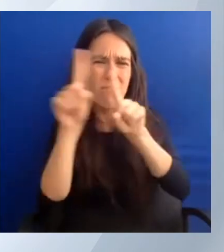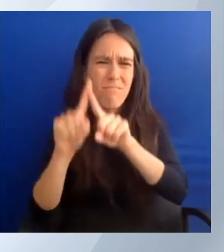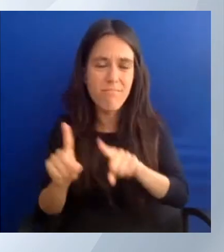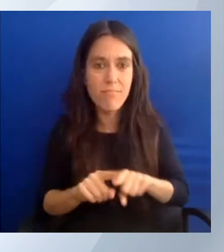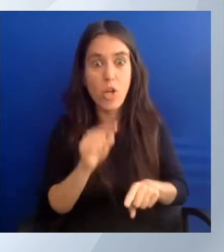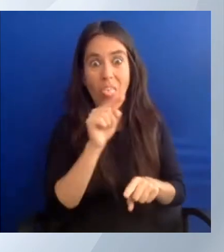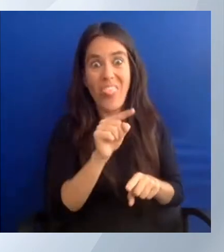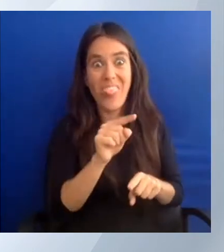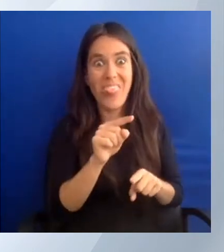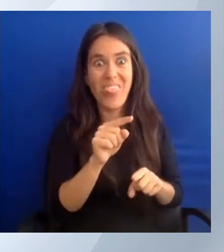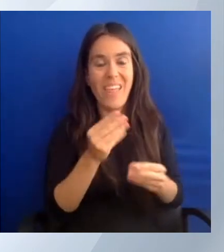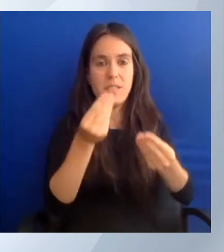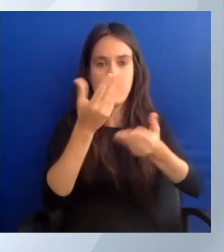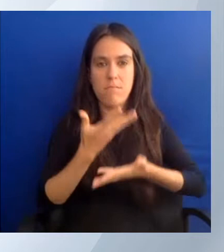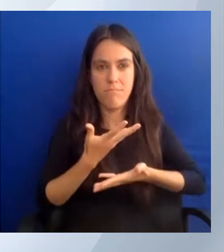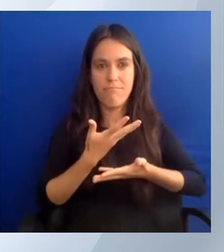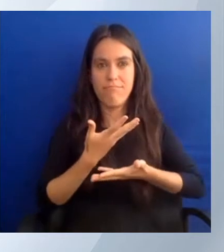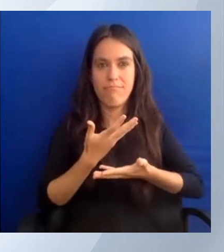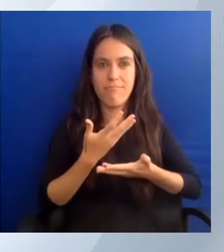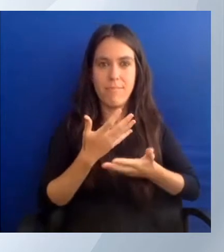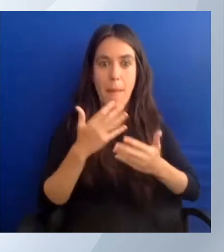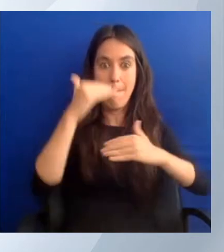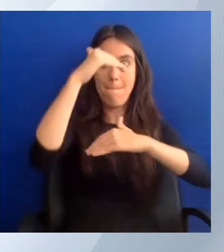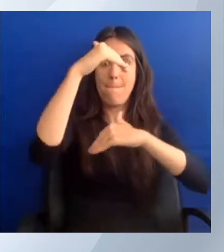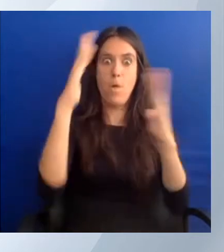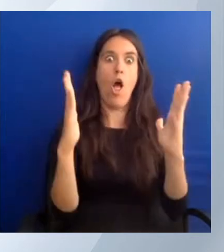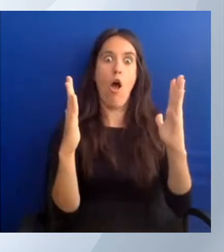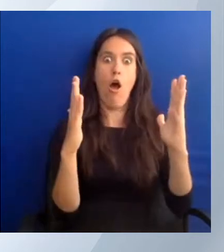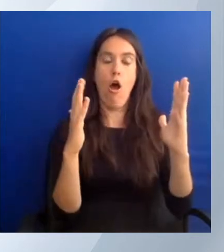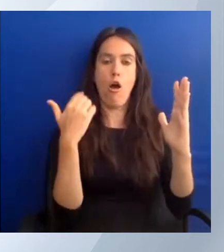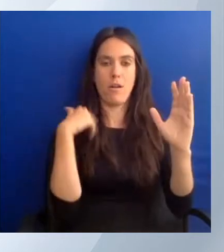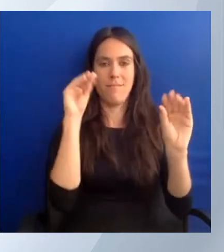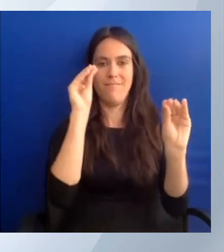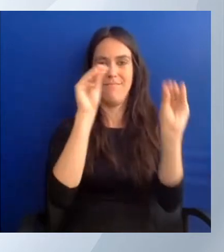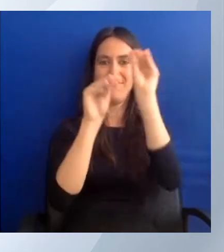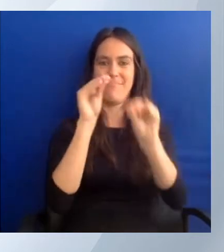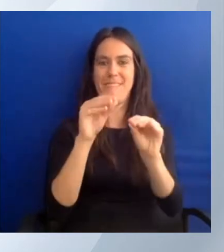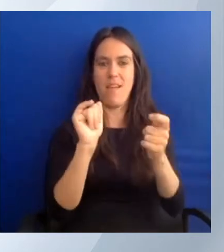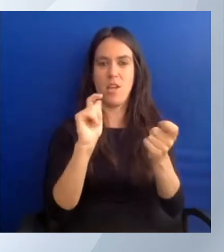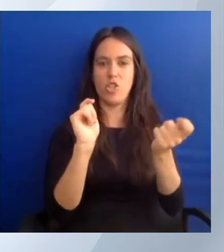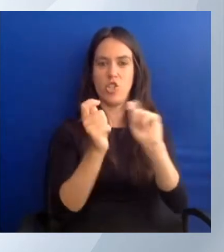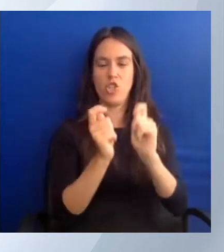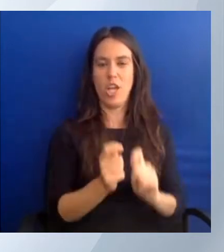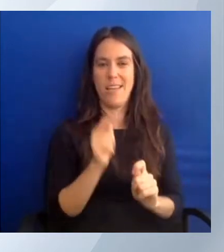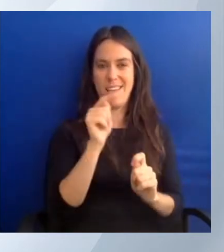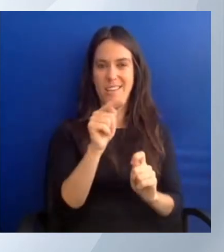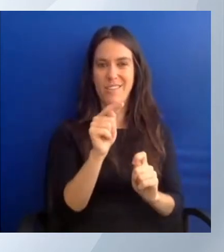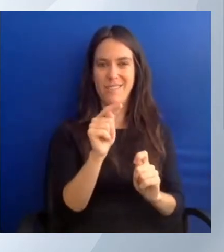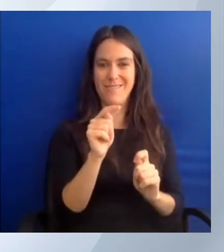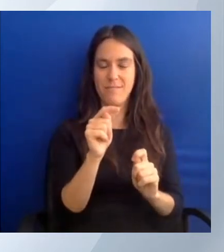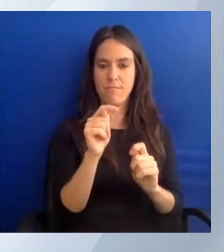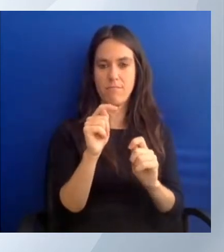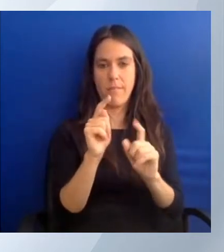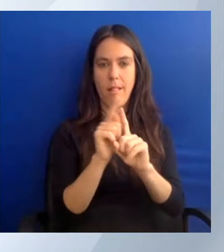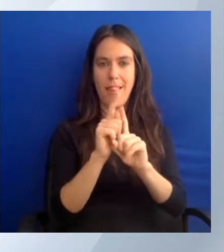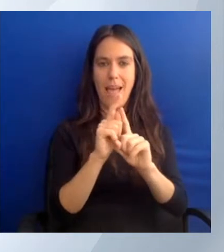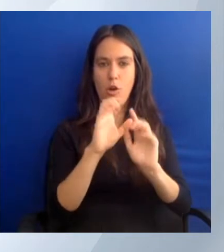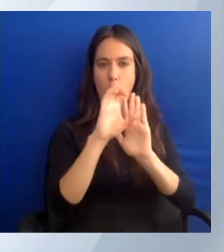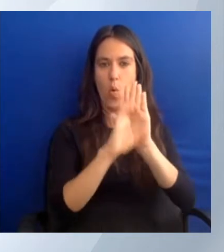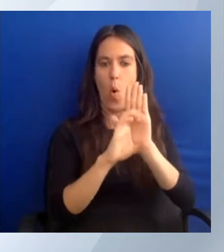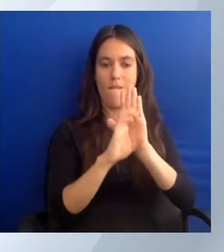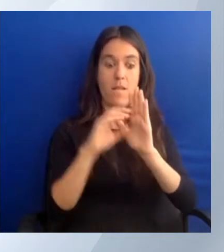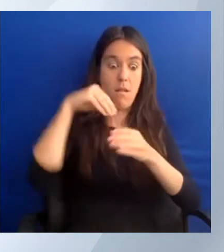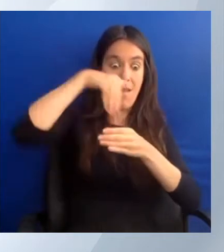pluggable architecture of a building block helps you to just do some changes in the configuration YAML file and change